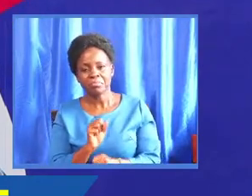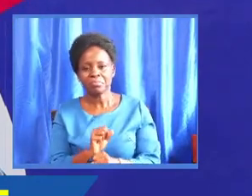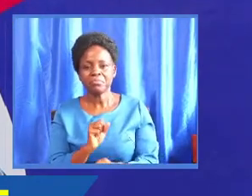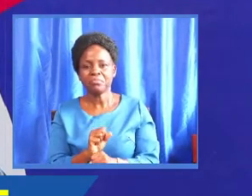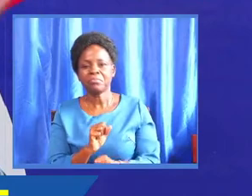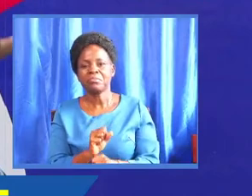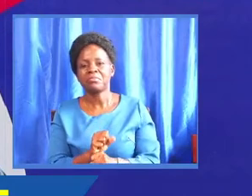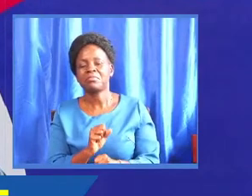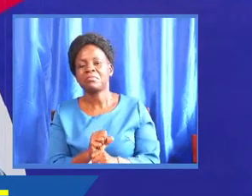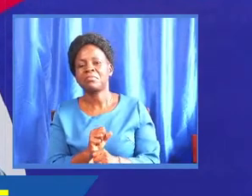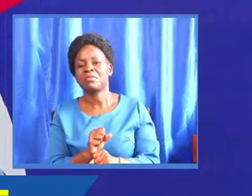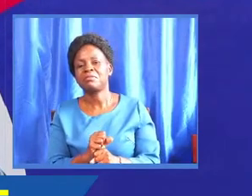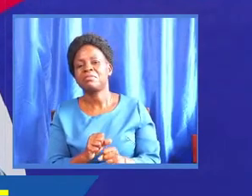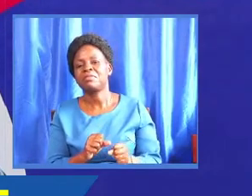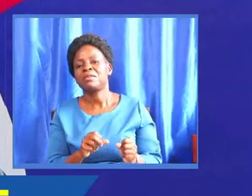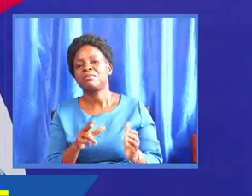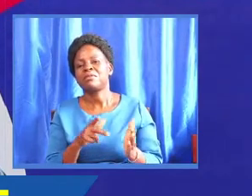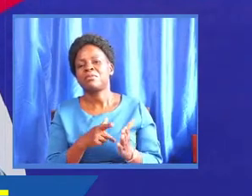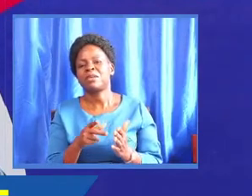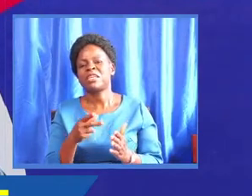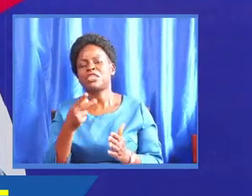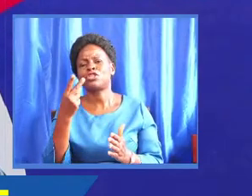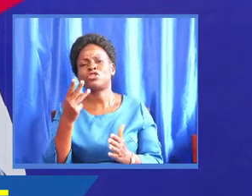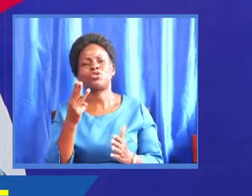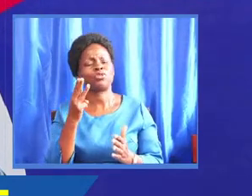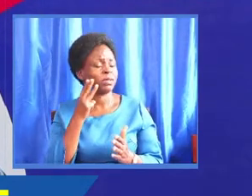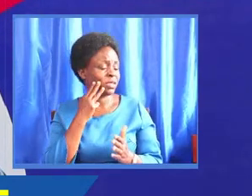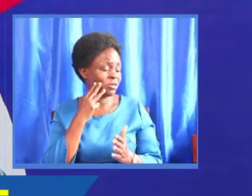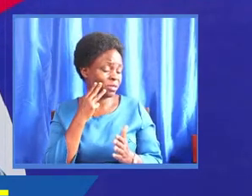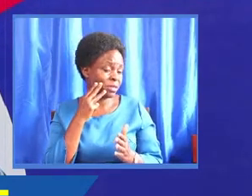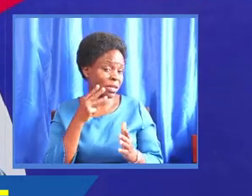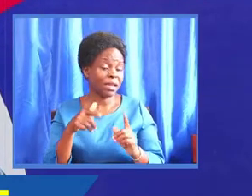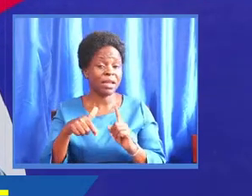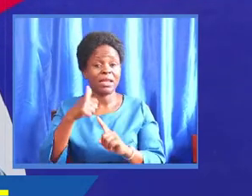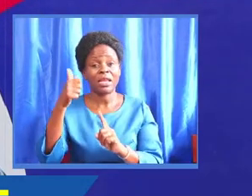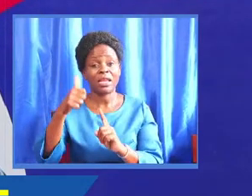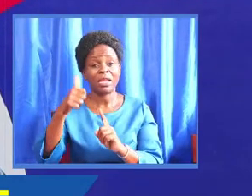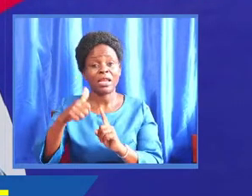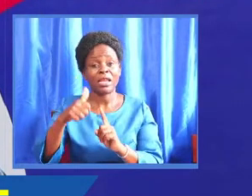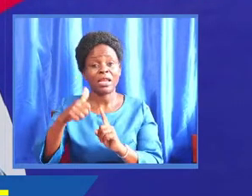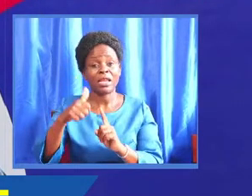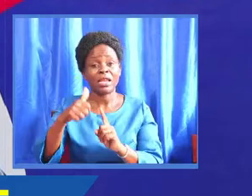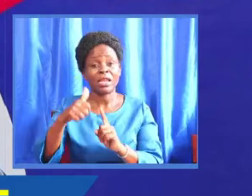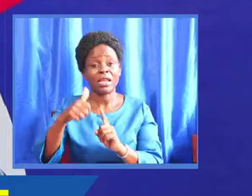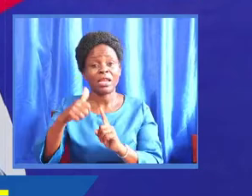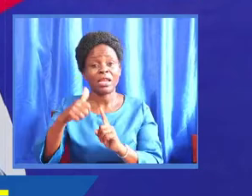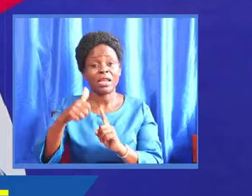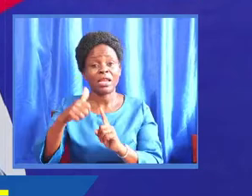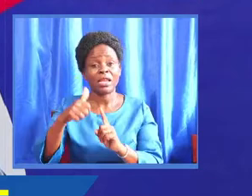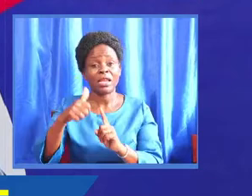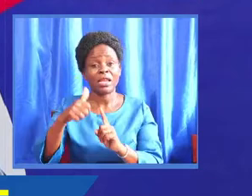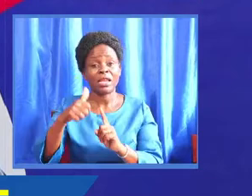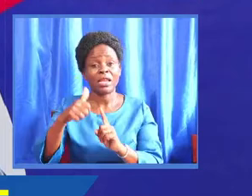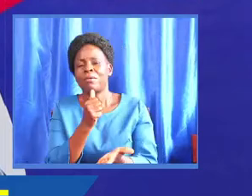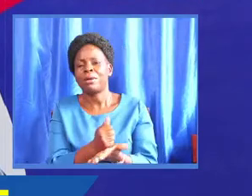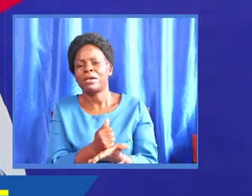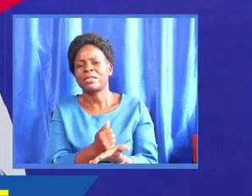million, 1.5, maybe 2 million shillings rent. It's quite common. Now, the banks have a lot of